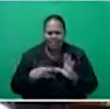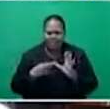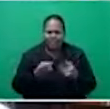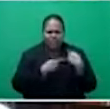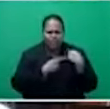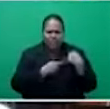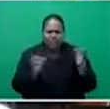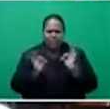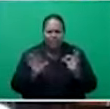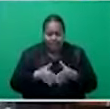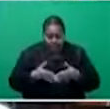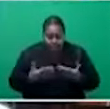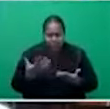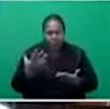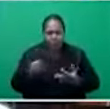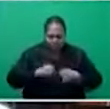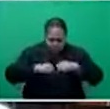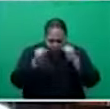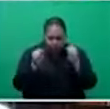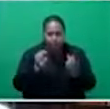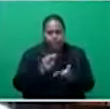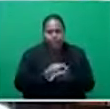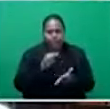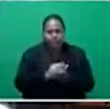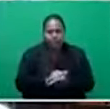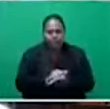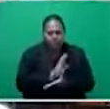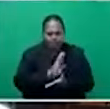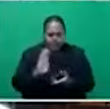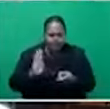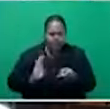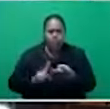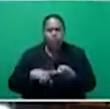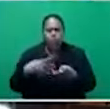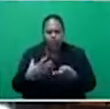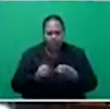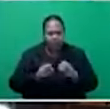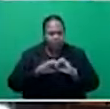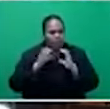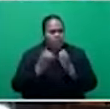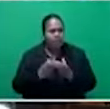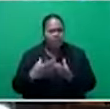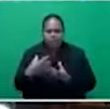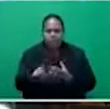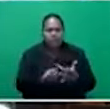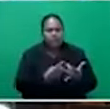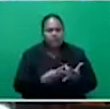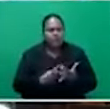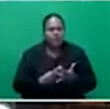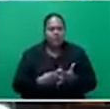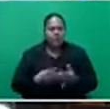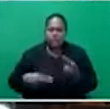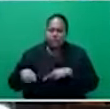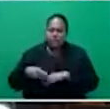It has to go through various stages of scrutiny. Investment committees, done by the management. In this Fiji